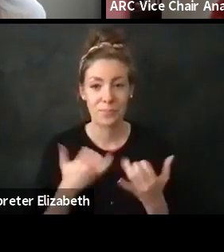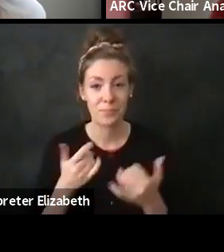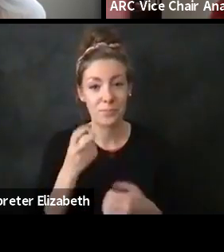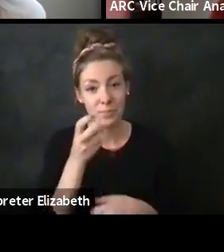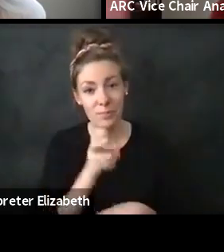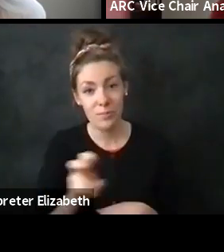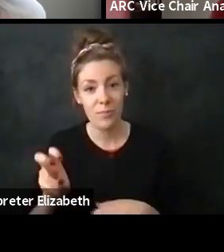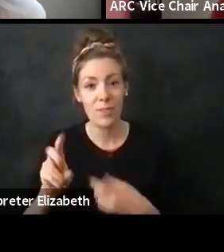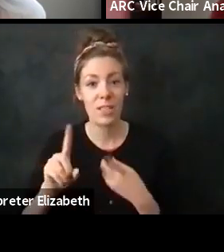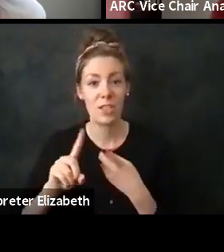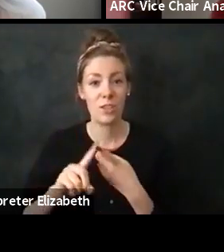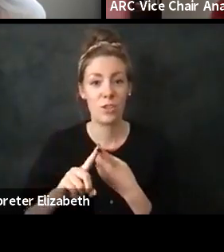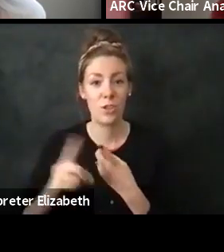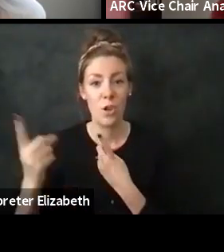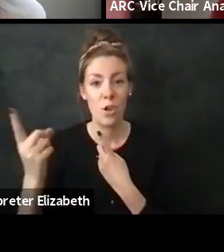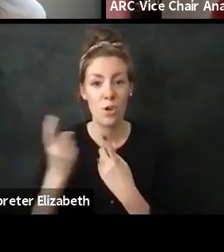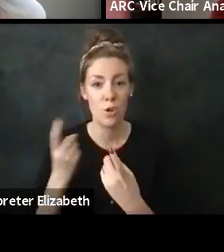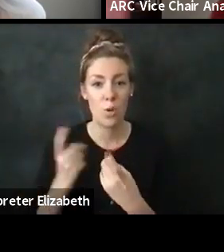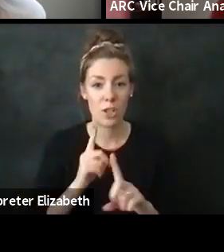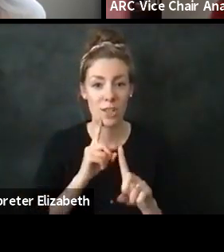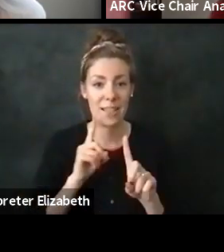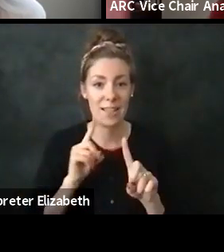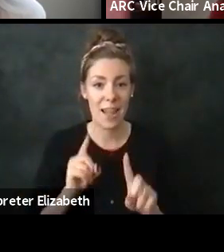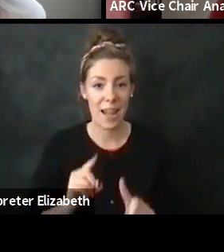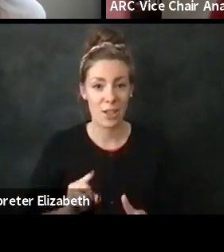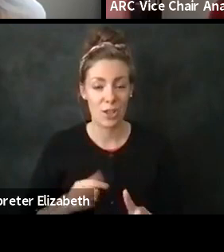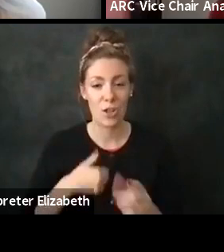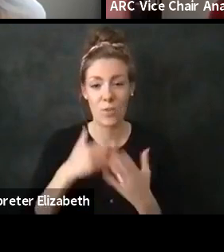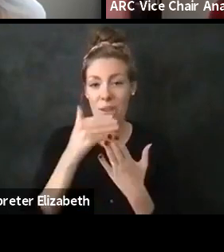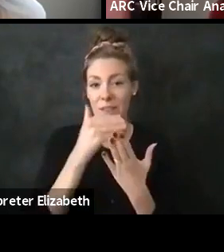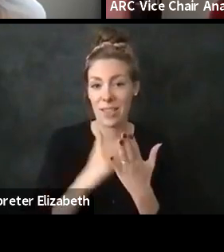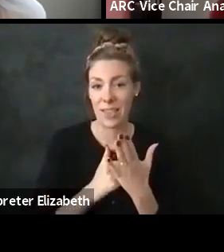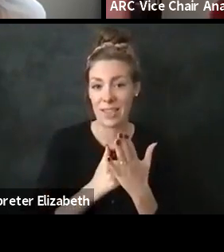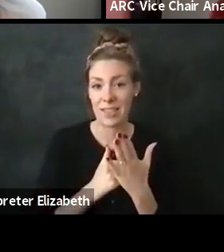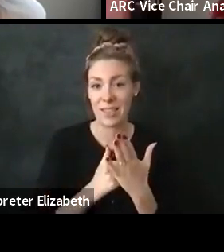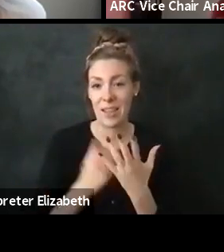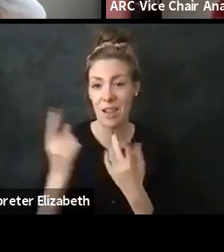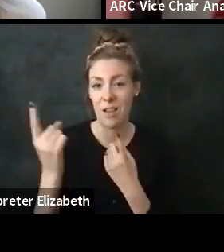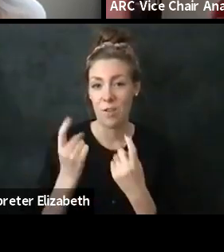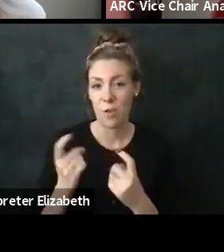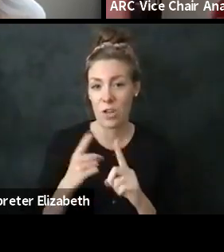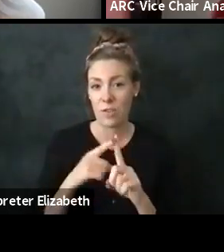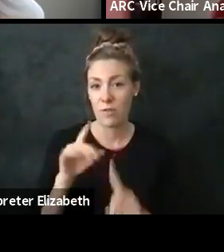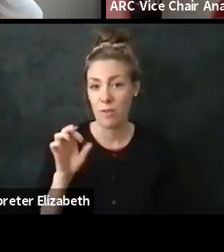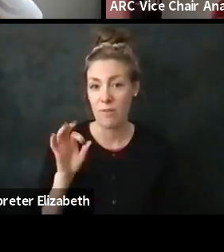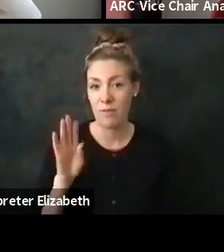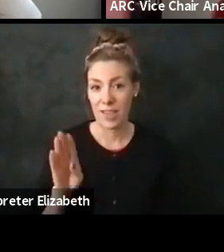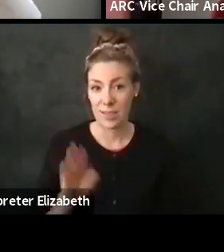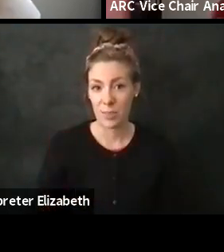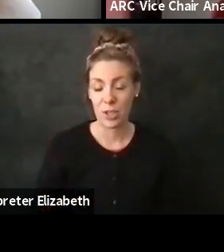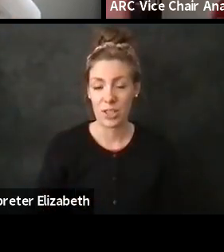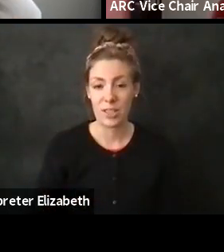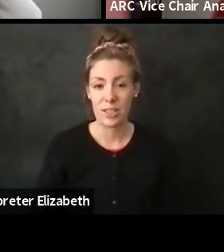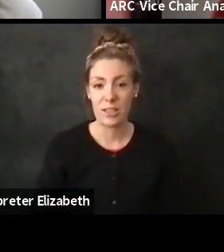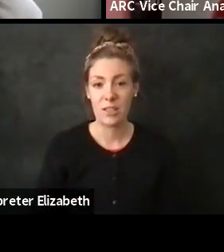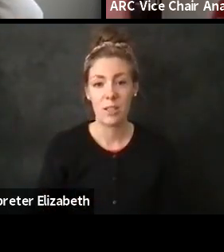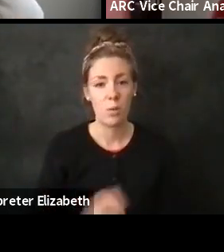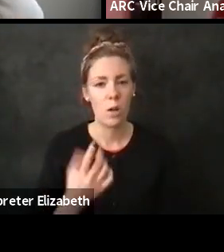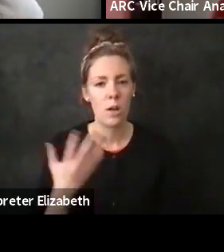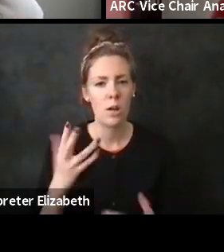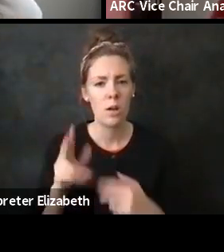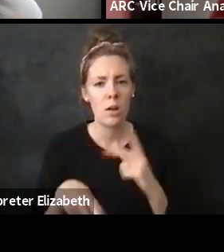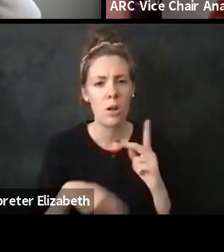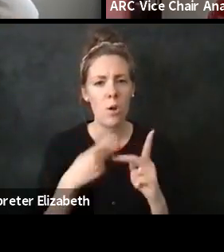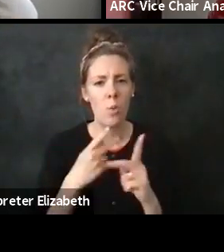transition into questions now, and I've got a list of questions that are coming in from Facebook. One question is, what kind of input can